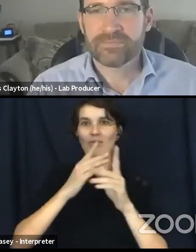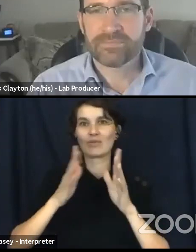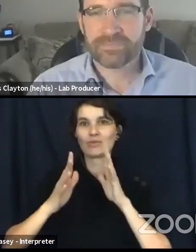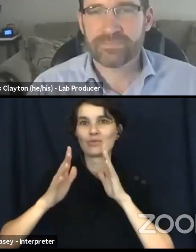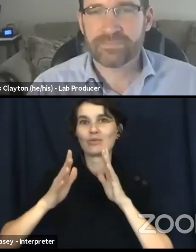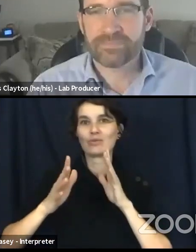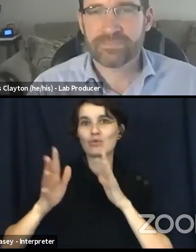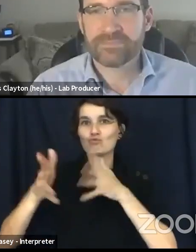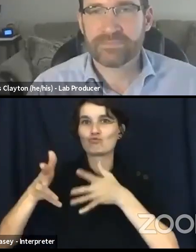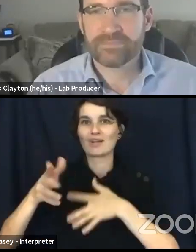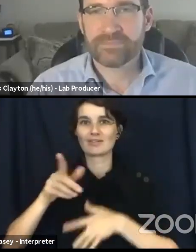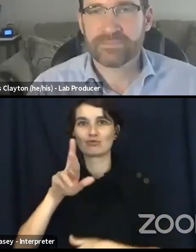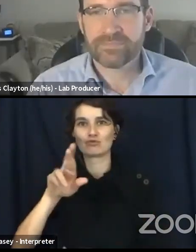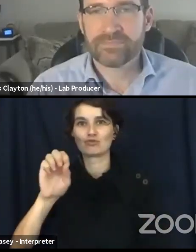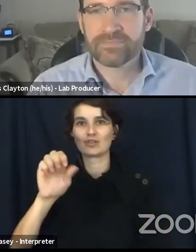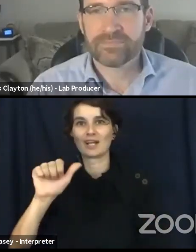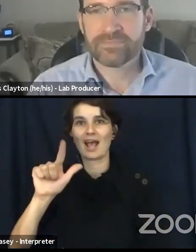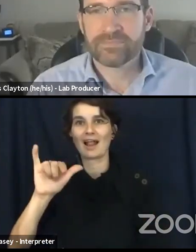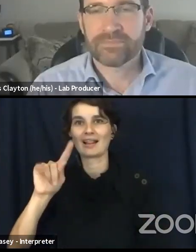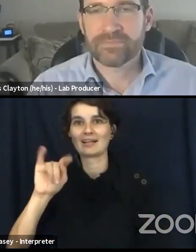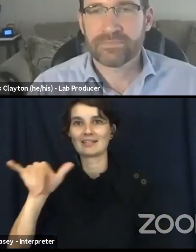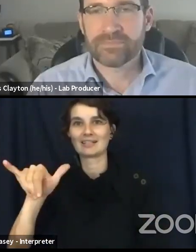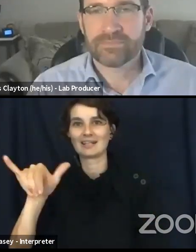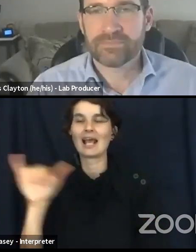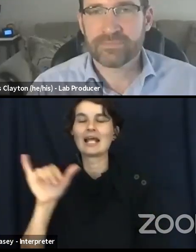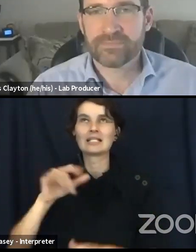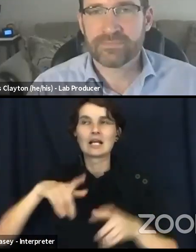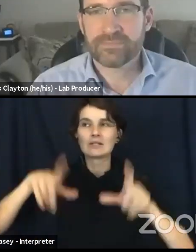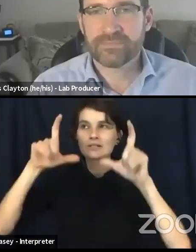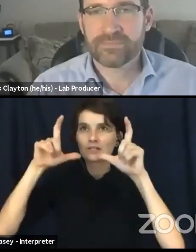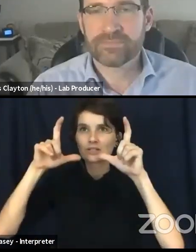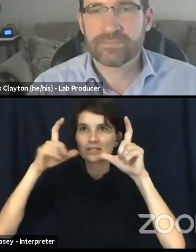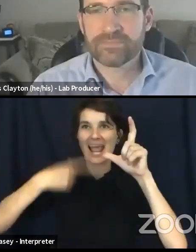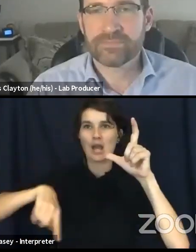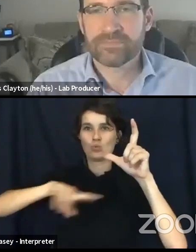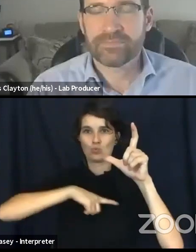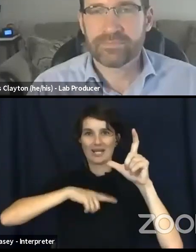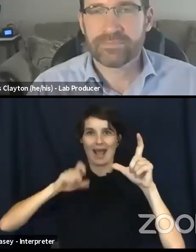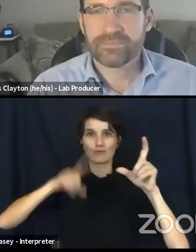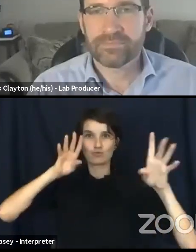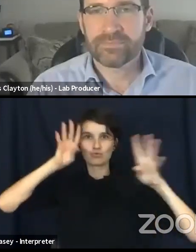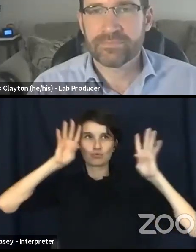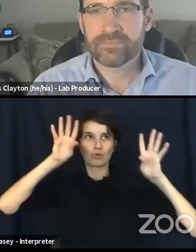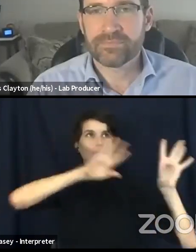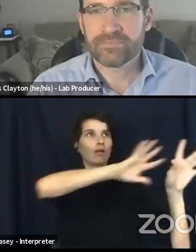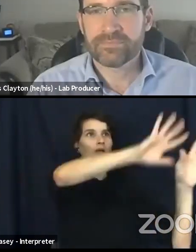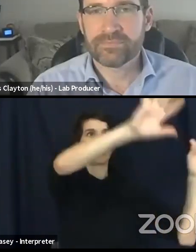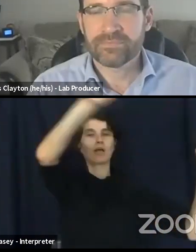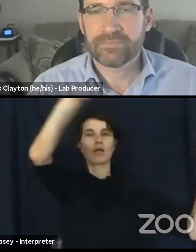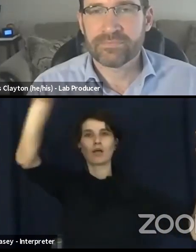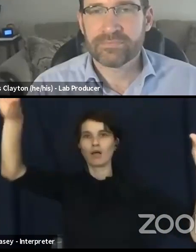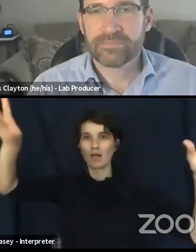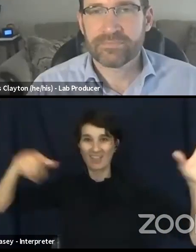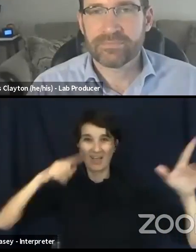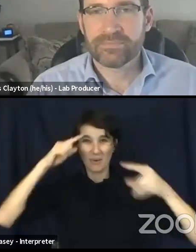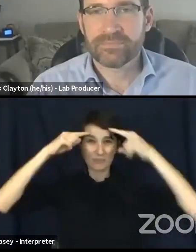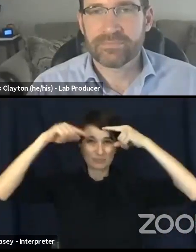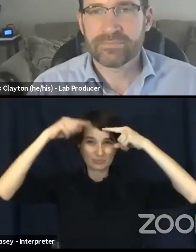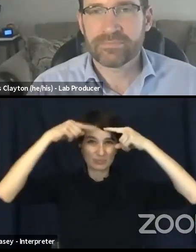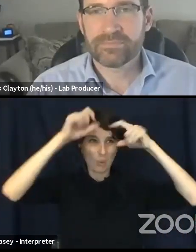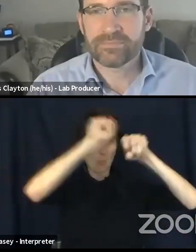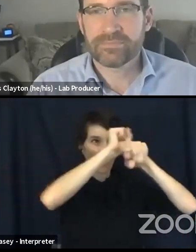of like a camera. It's like a viewfinder that we have like a one-to-one relationship to. And because we're having to do imaginative labor to